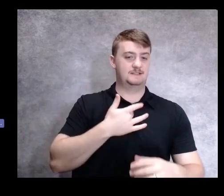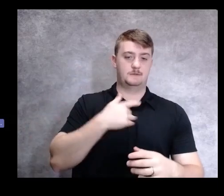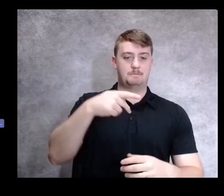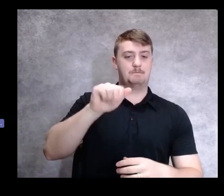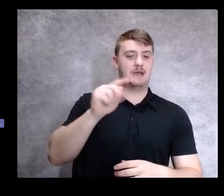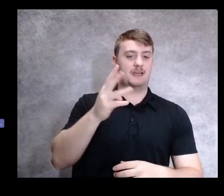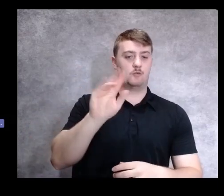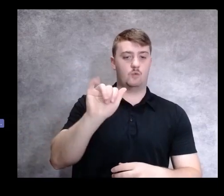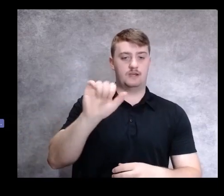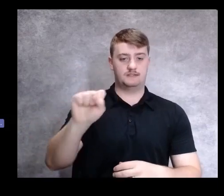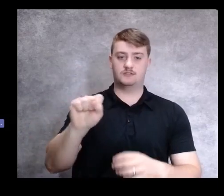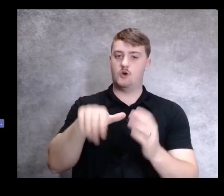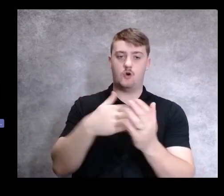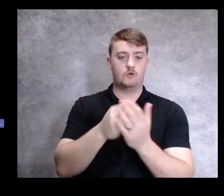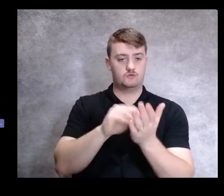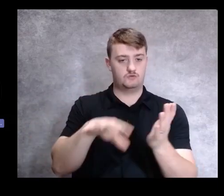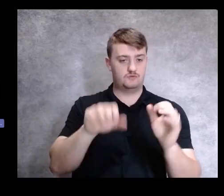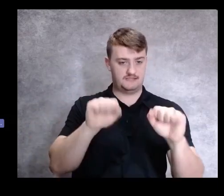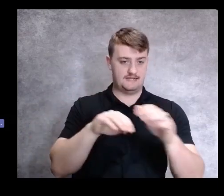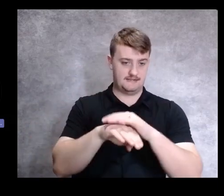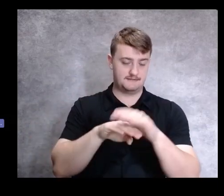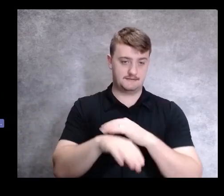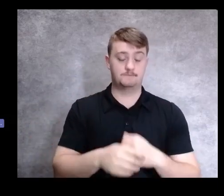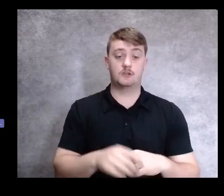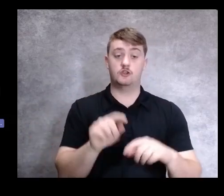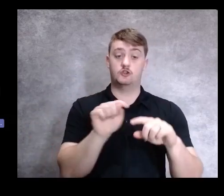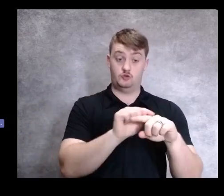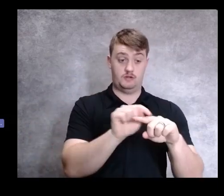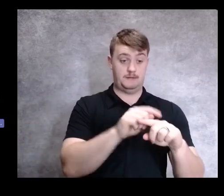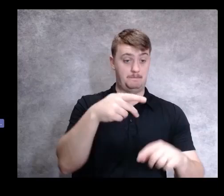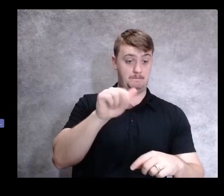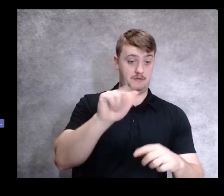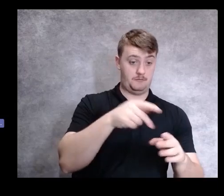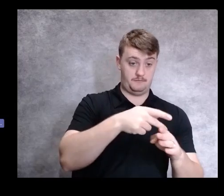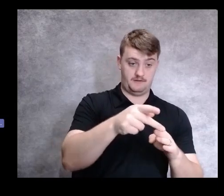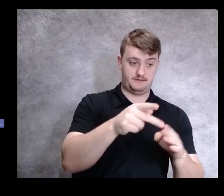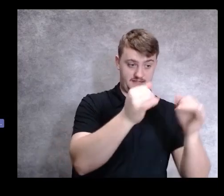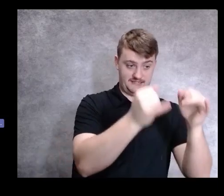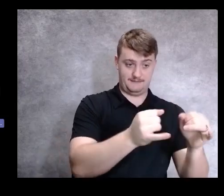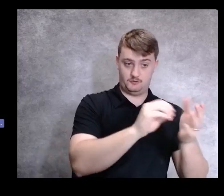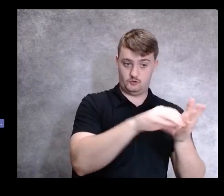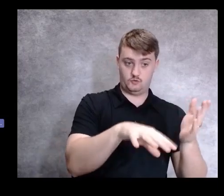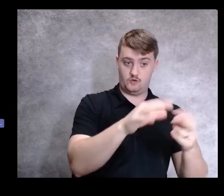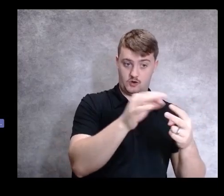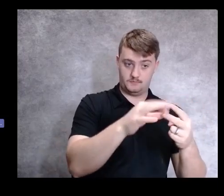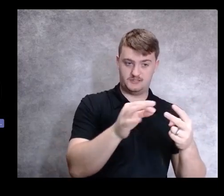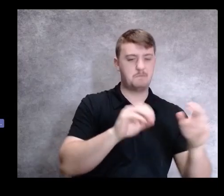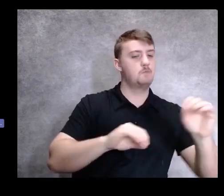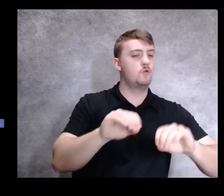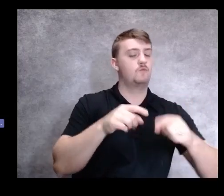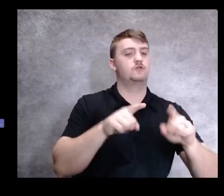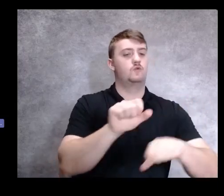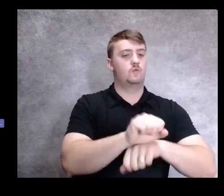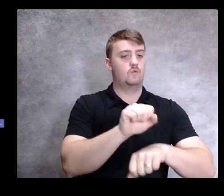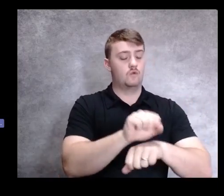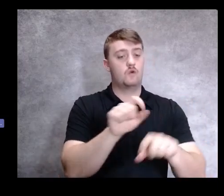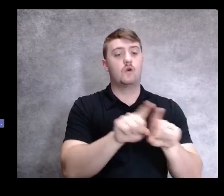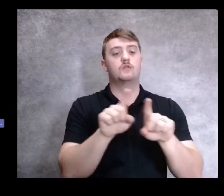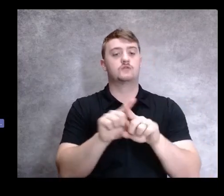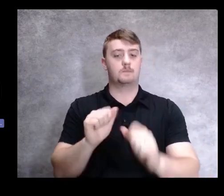that all students can access. Train paraprofessionals on individual student options for movement during work, as well